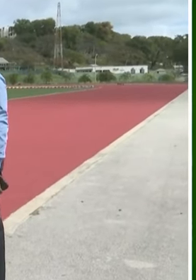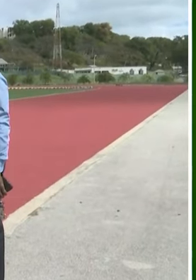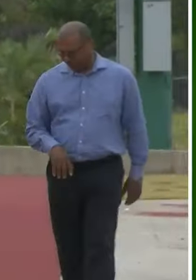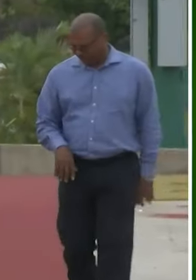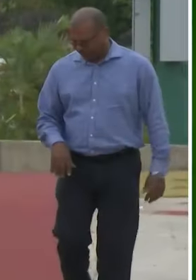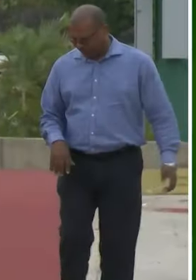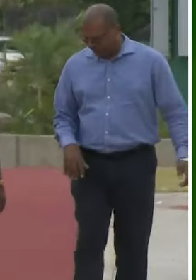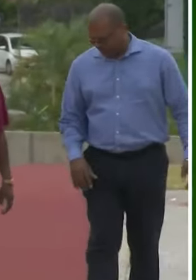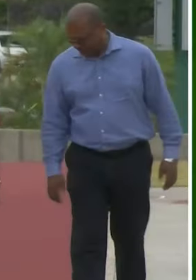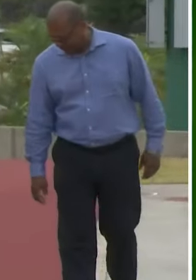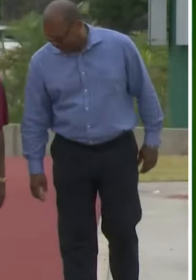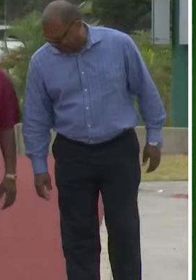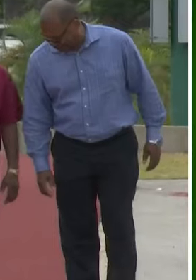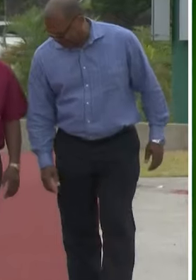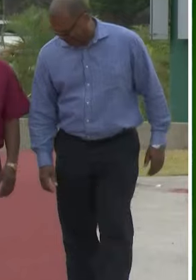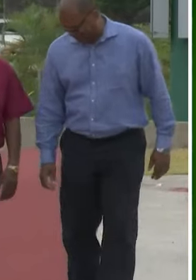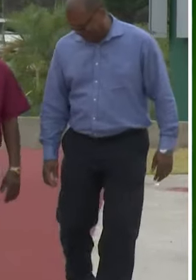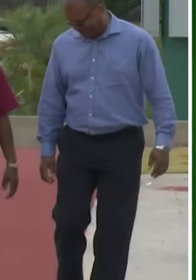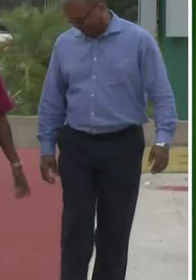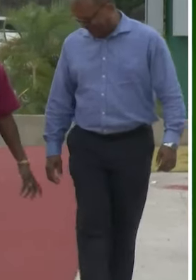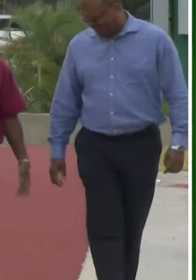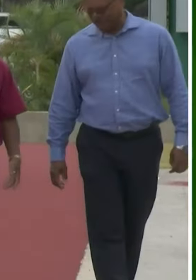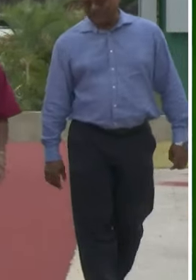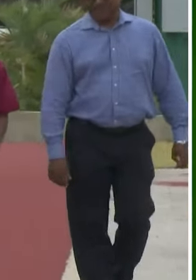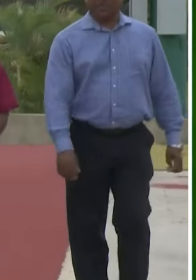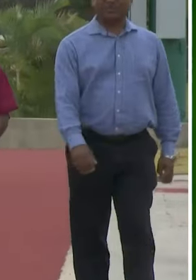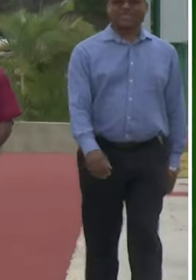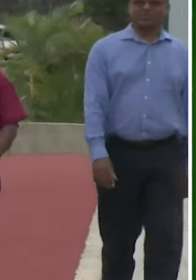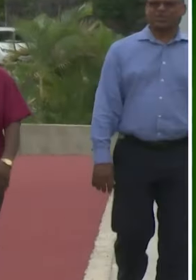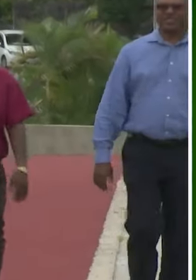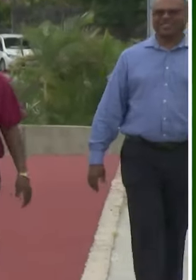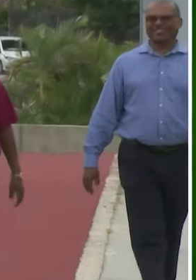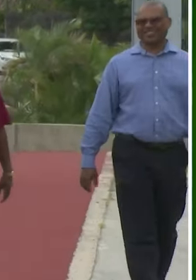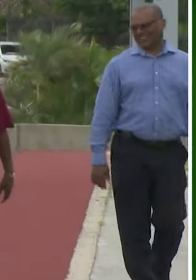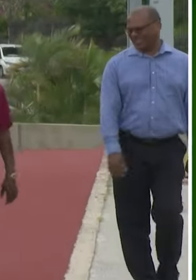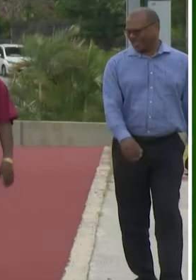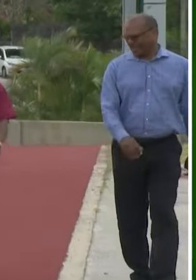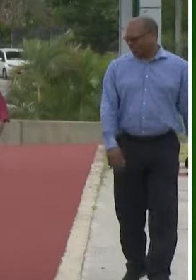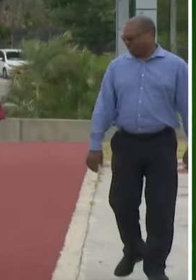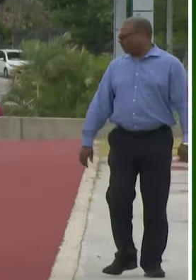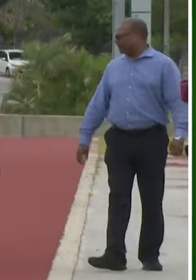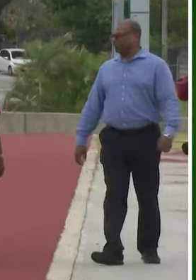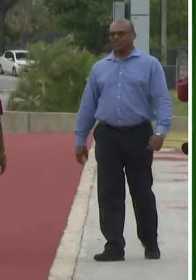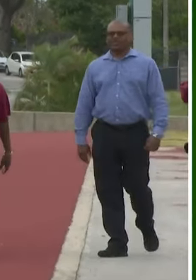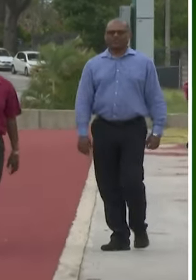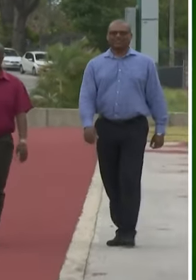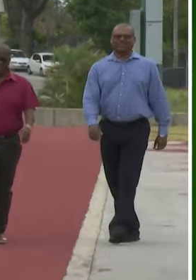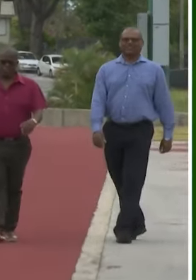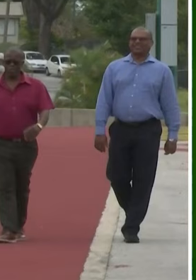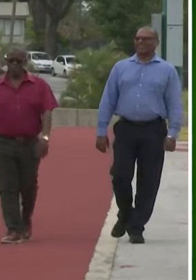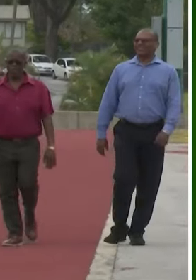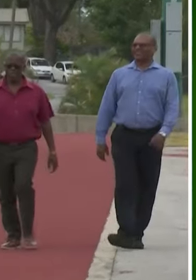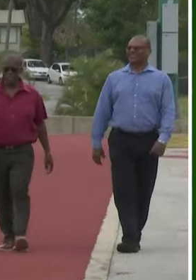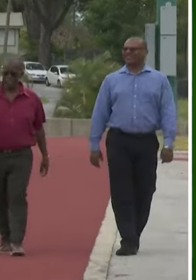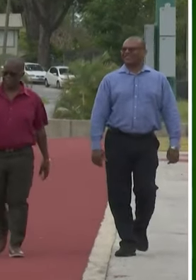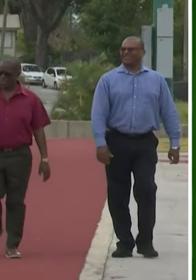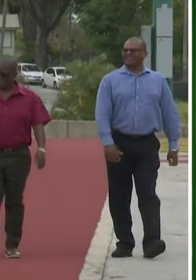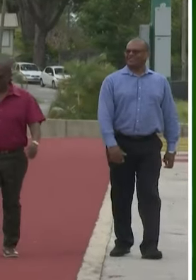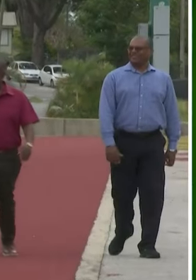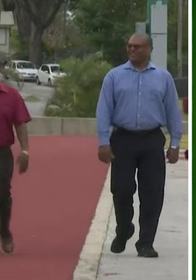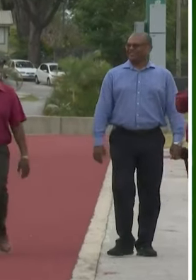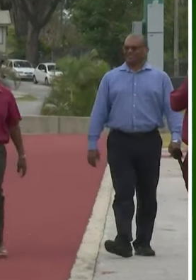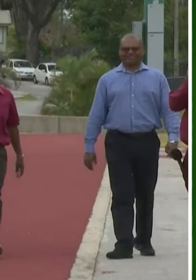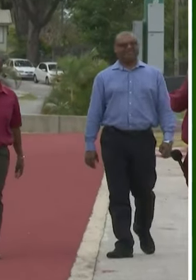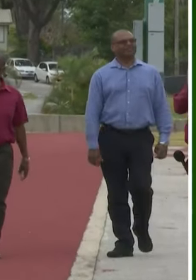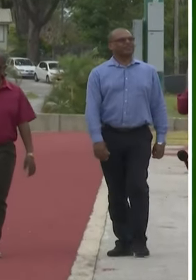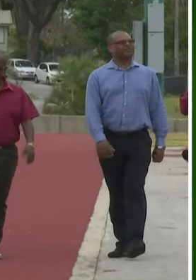and BSAT officials to postpone the premier junior athletics meets on the island by 2 weeks. Today, Griffith, along with senior youth